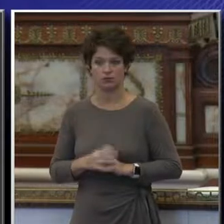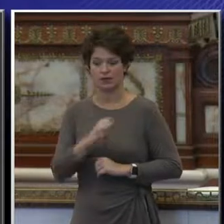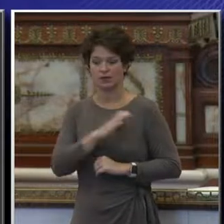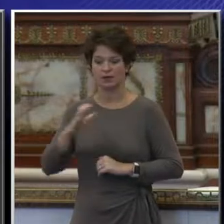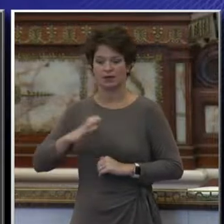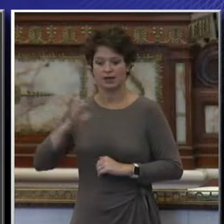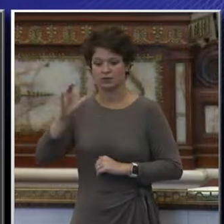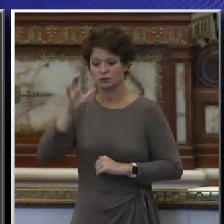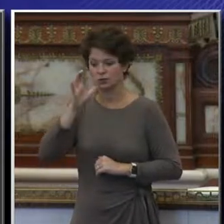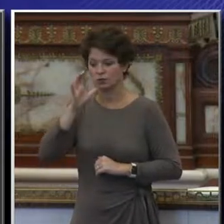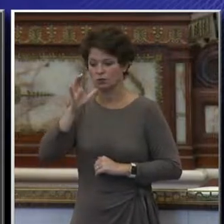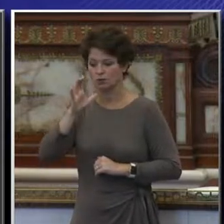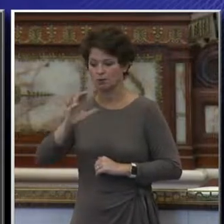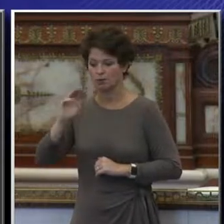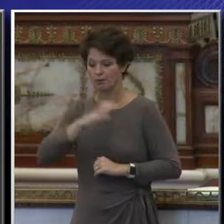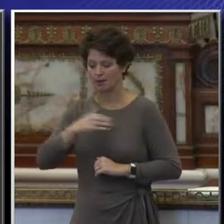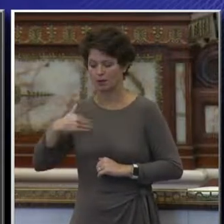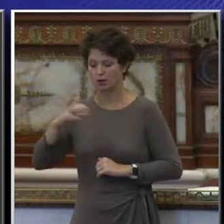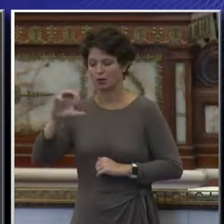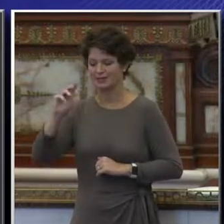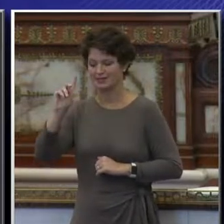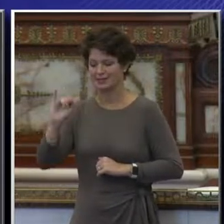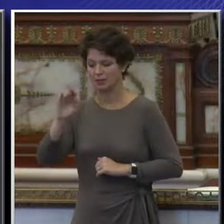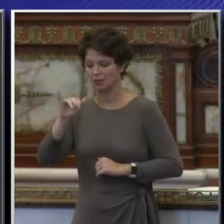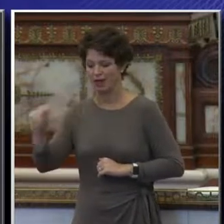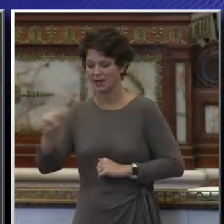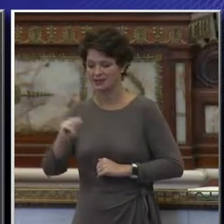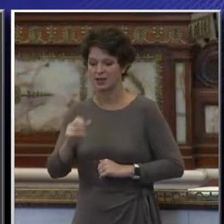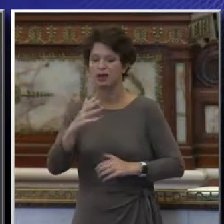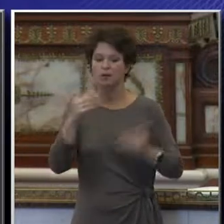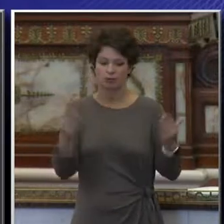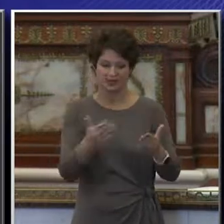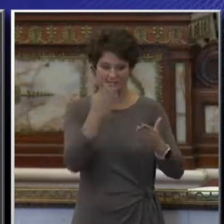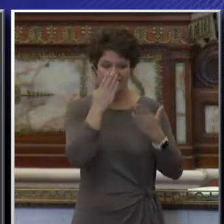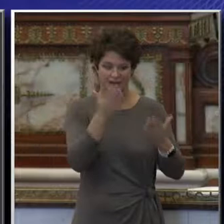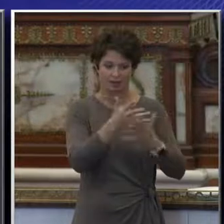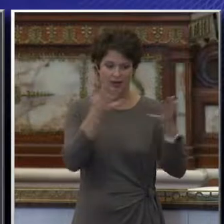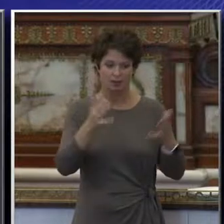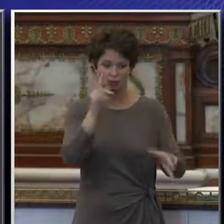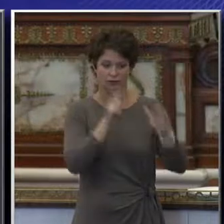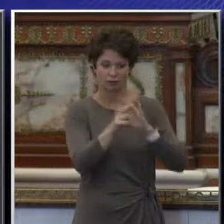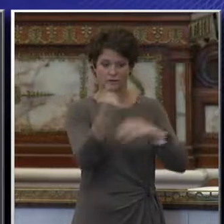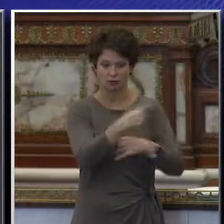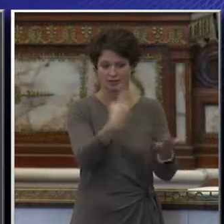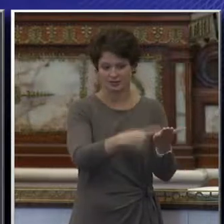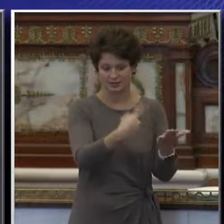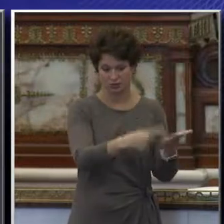Councilmember Cindy Bass. Present. Thank you very much. Looking forward to today's hearing.